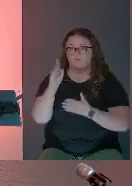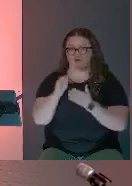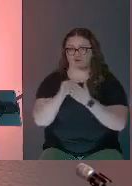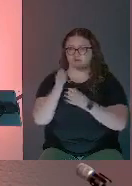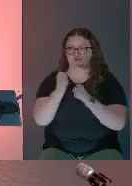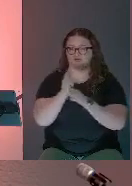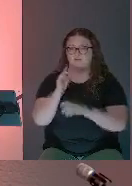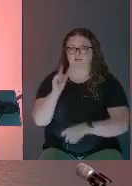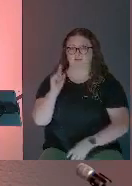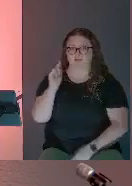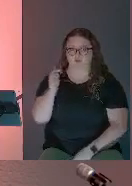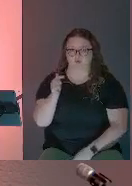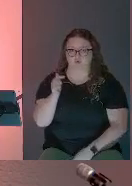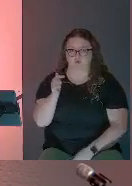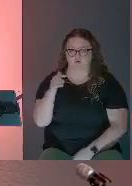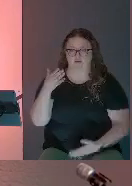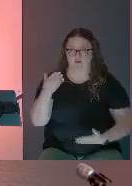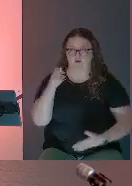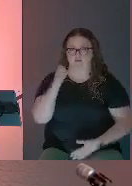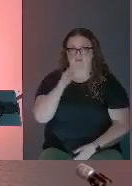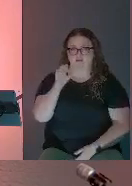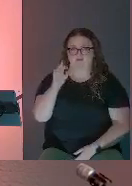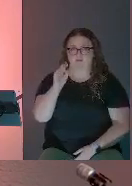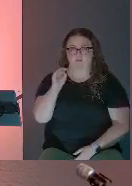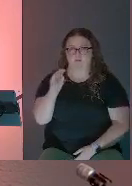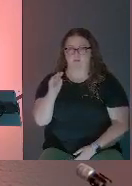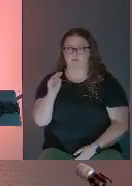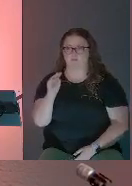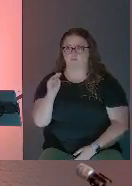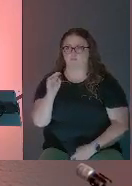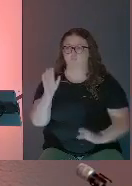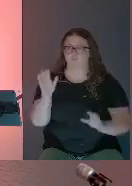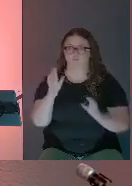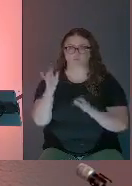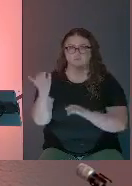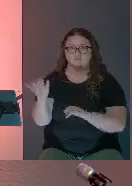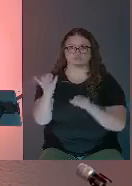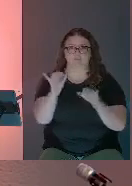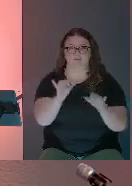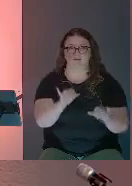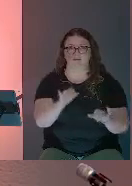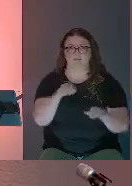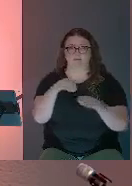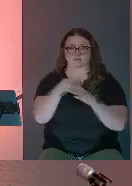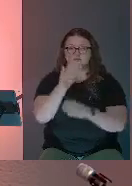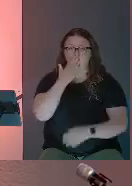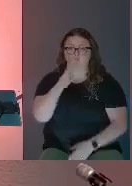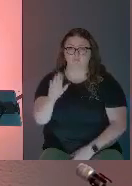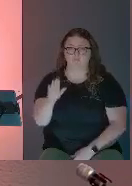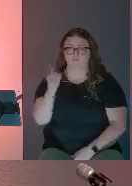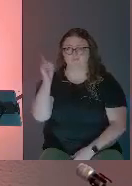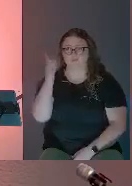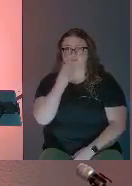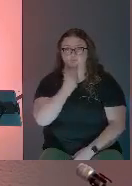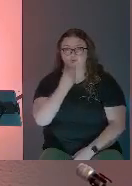we get to do that with Jews in Israel, believers in Jerusalem.